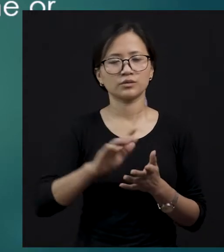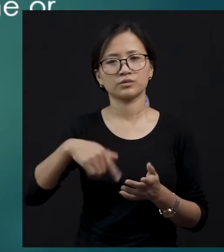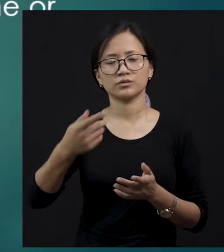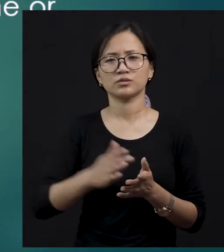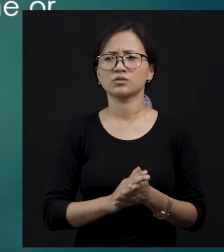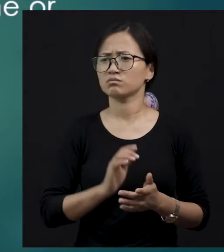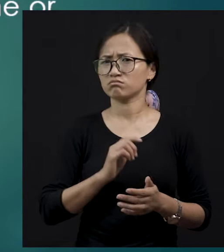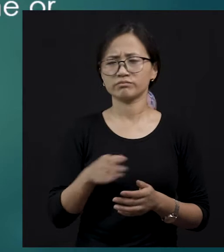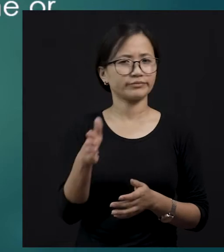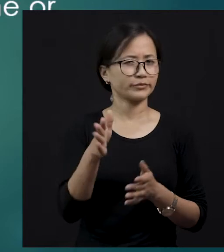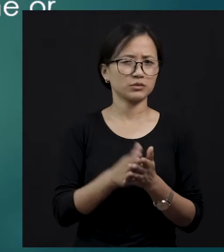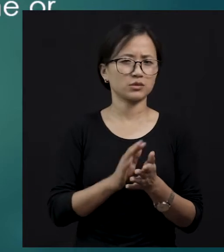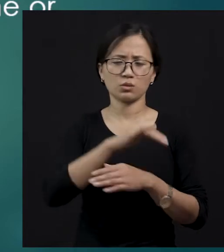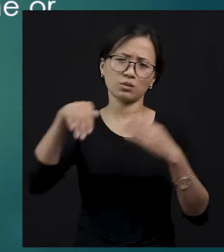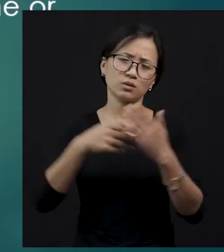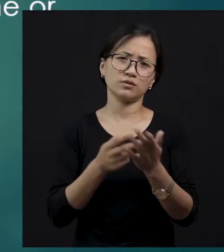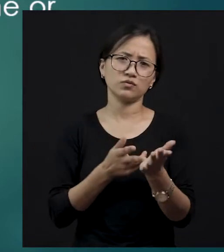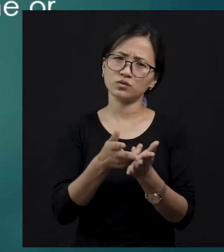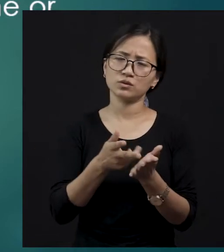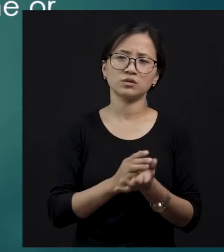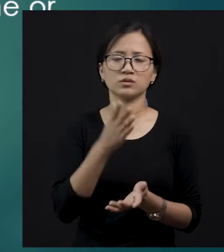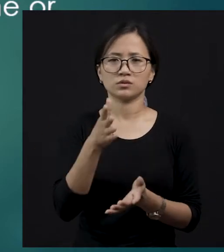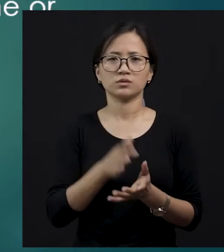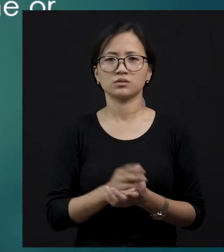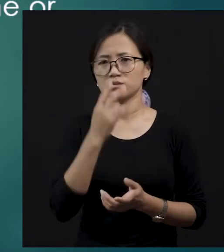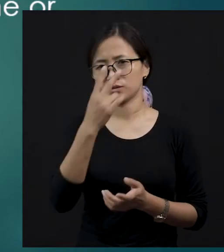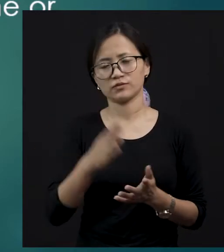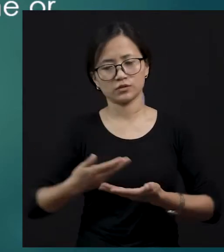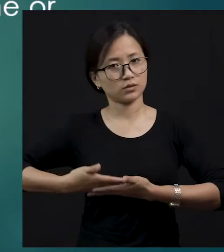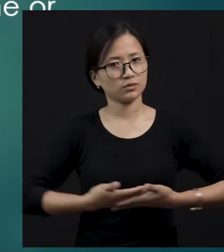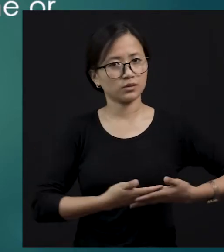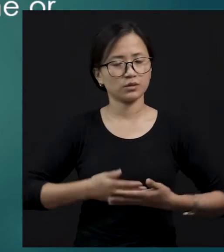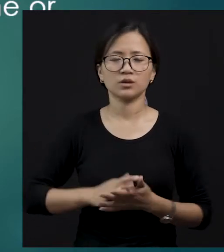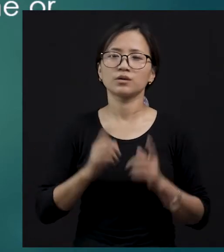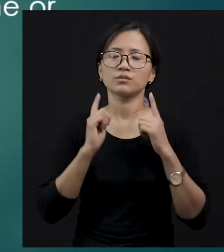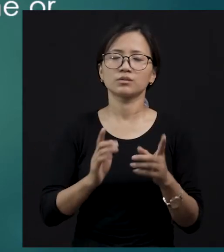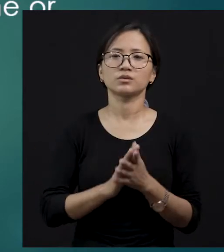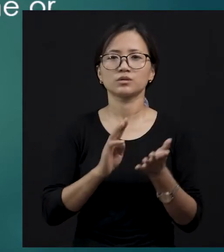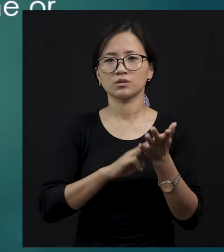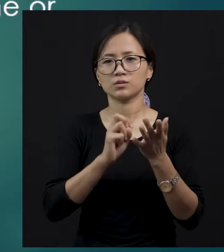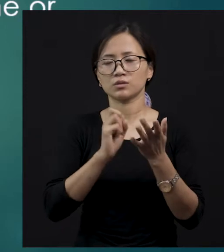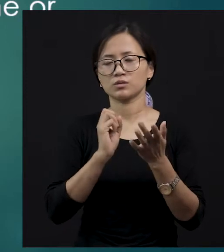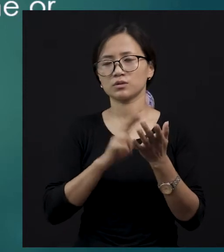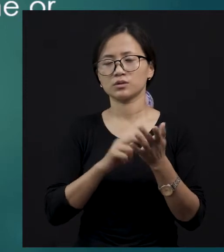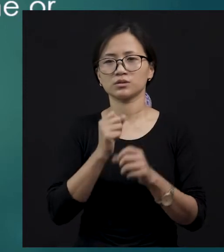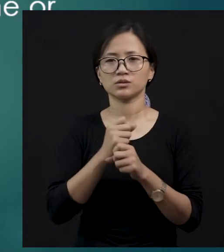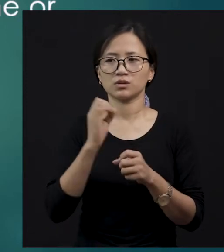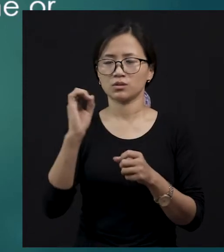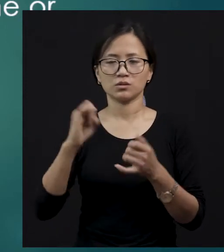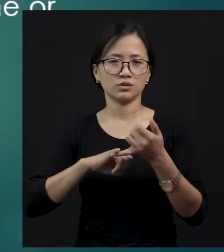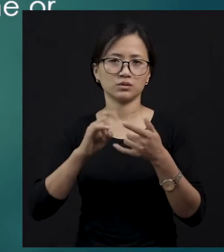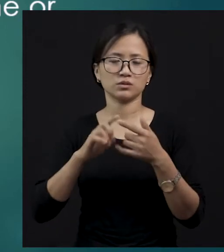not the whole village, isn't it? I'm sure the whole village doesn't look after a baby, but the mongoose, they are not like that. The whole